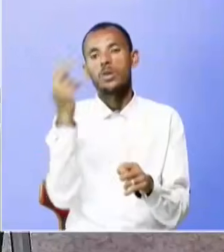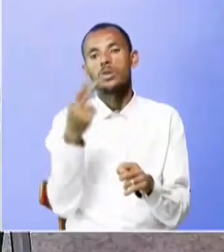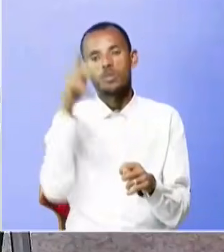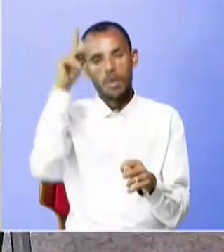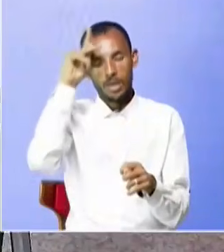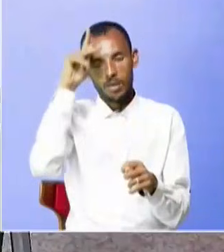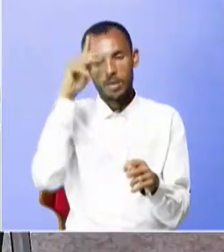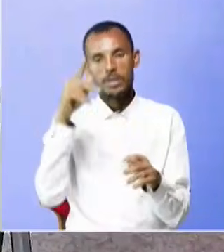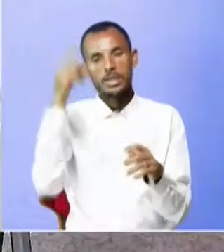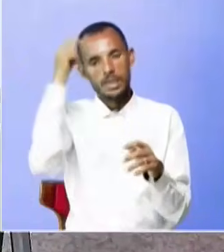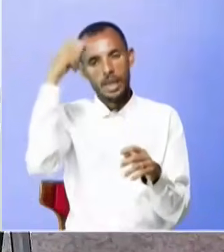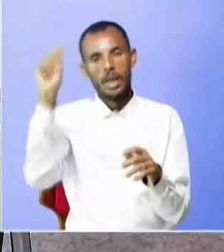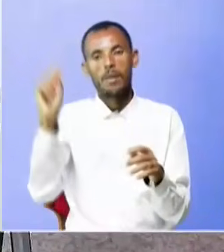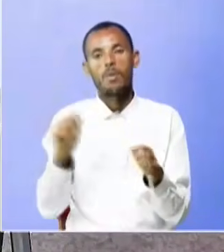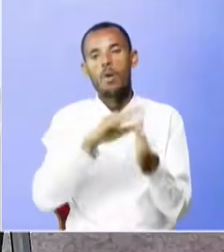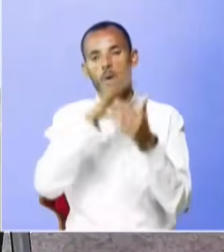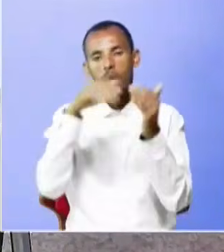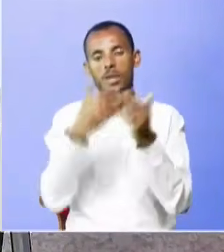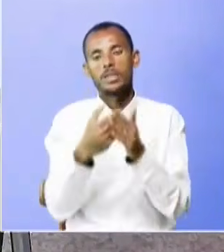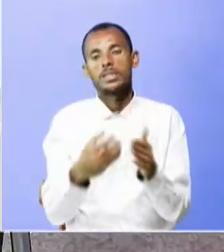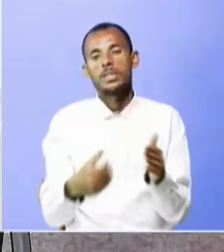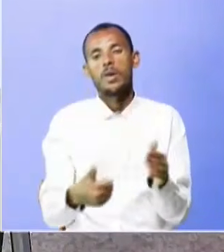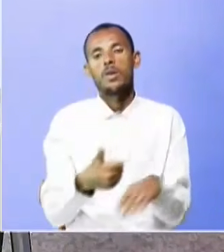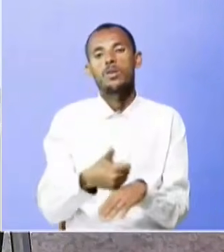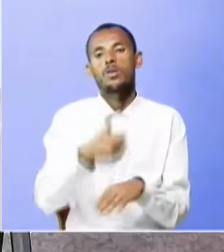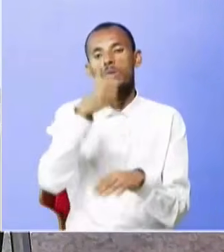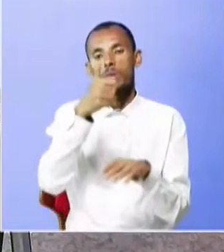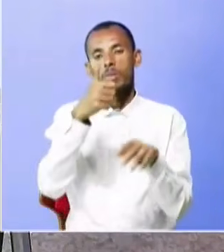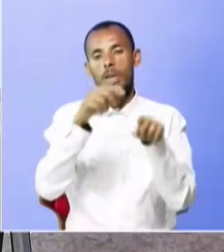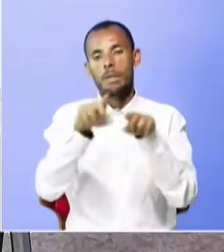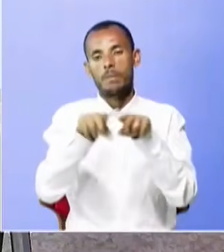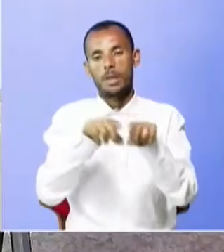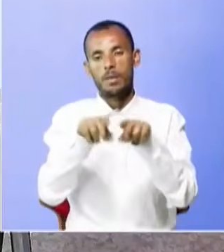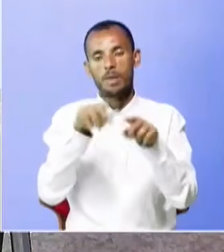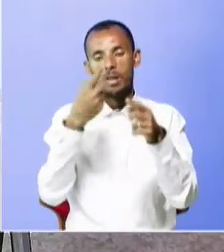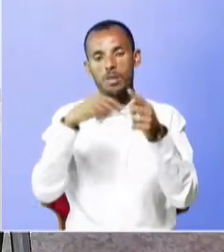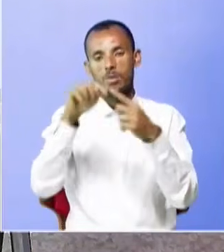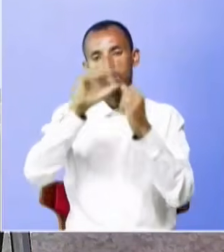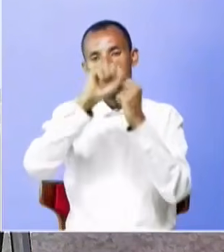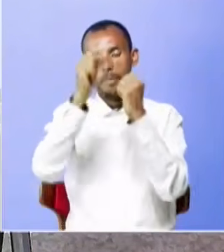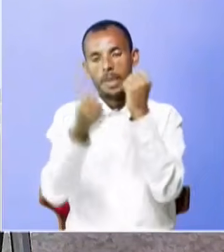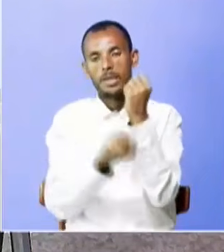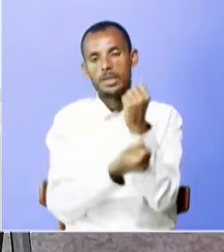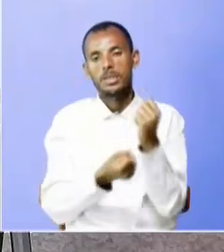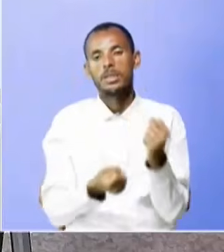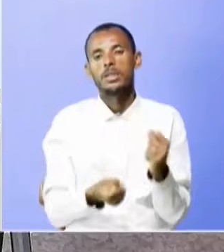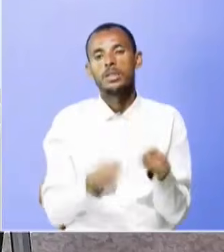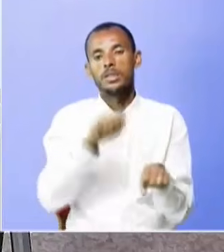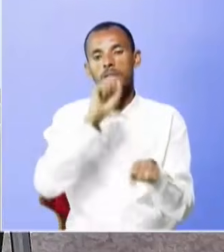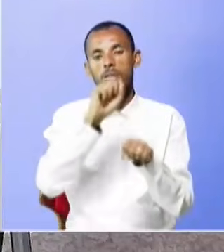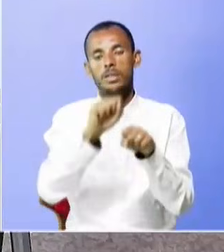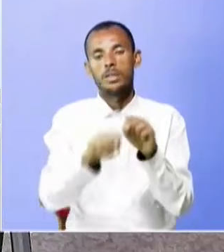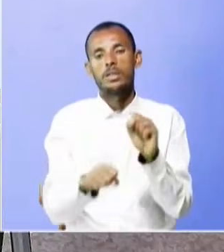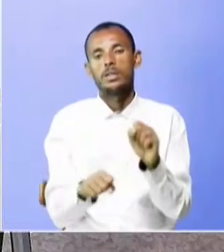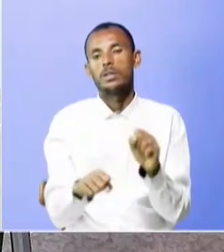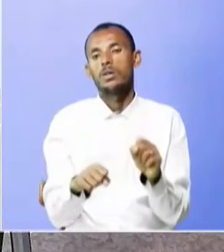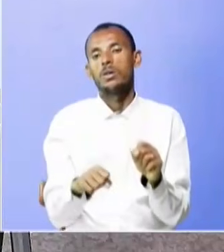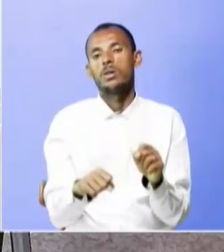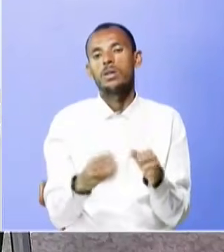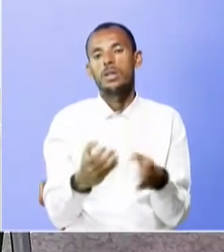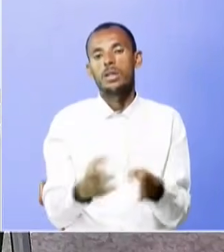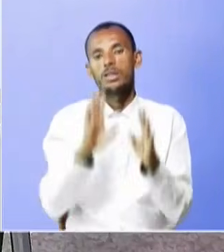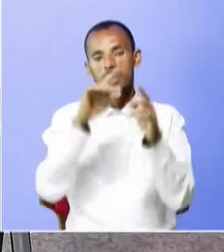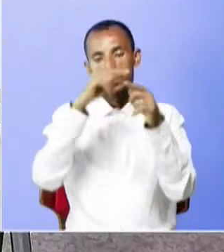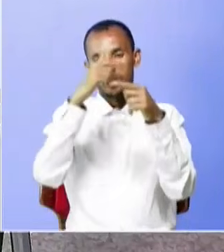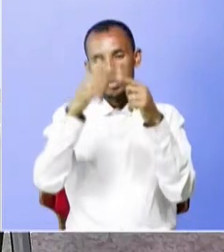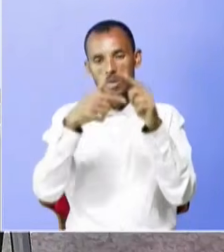theorem, because always the altitude is perpendicular to the base. Okay, so let's go